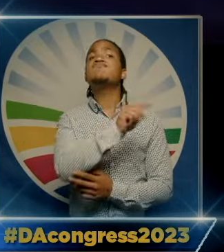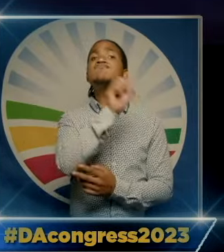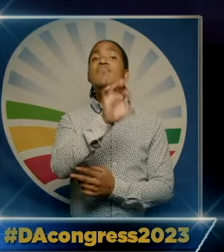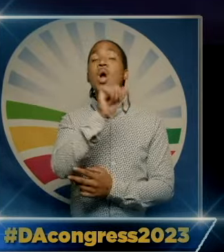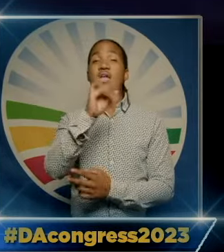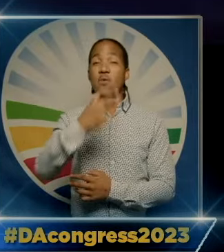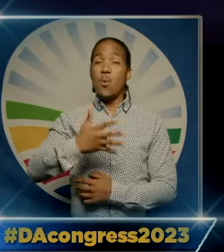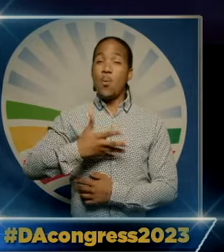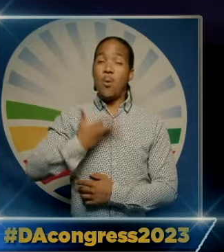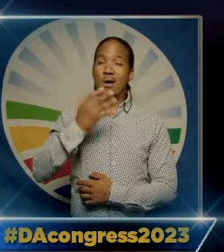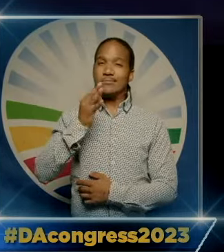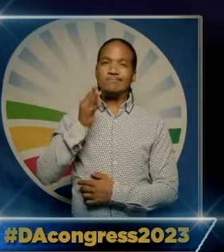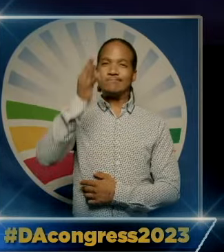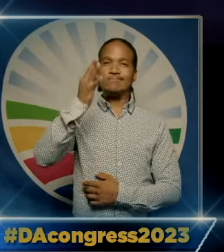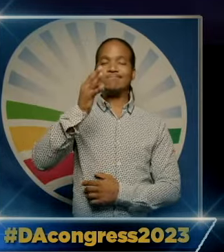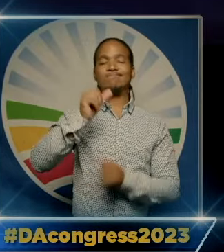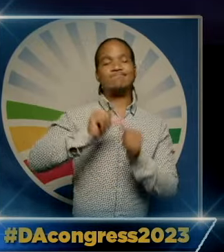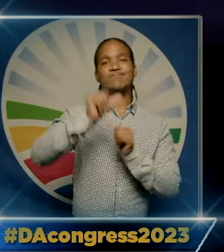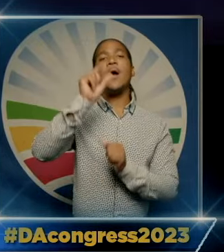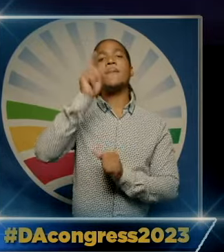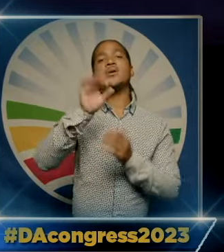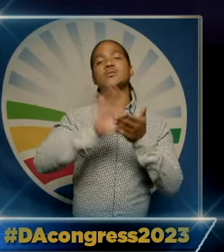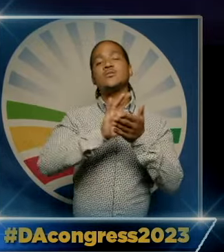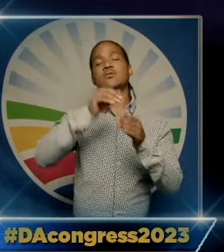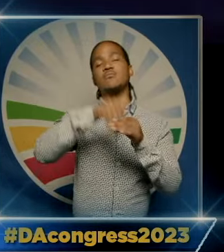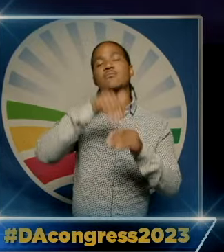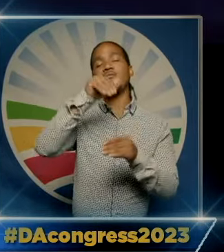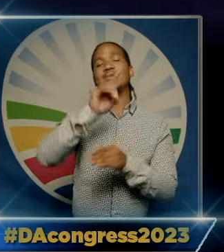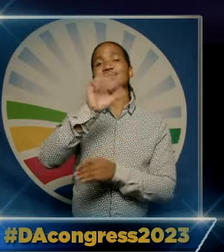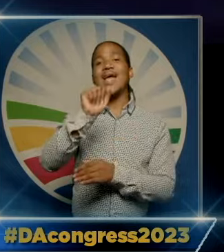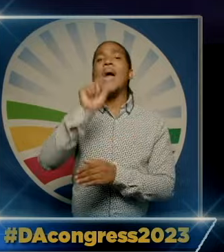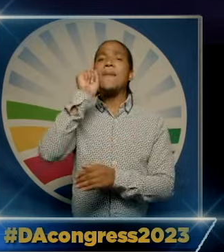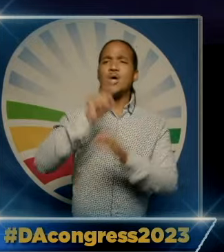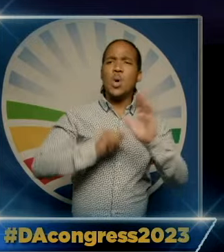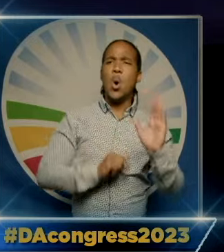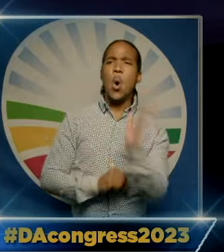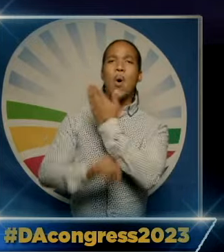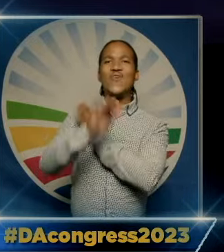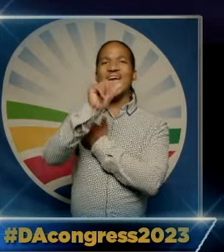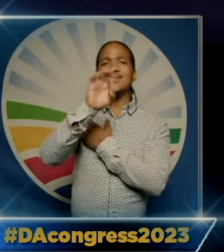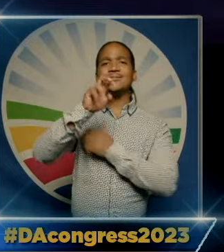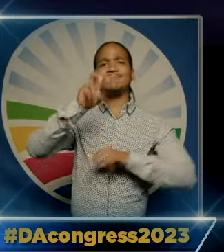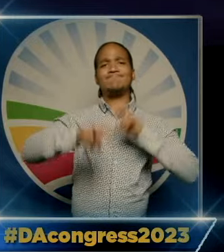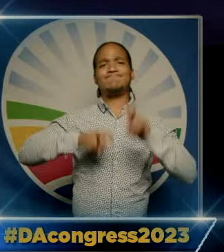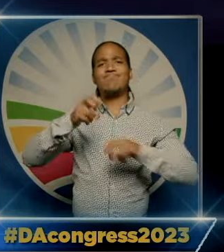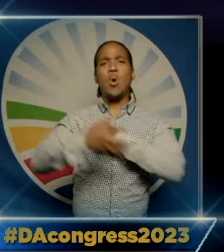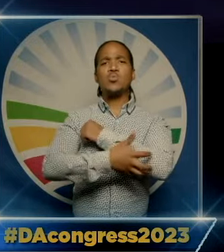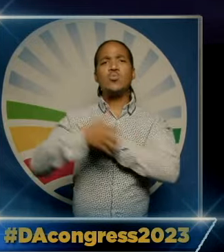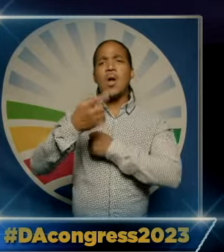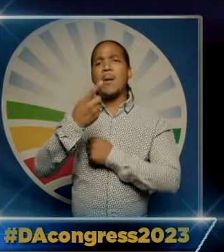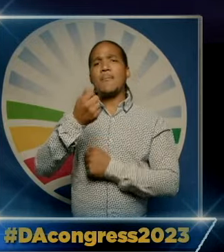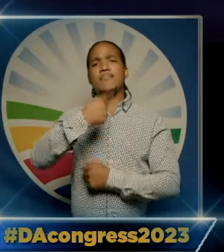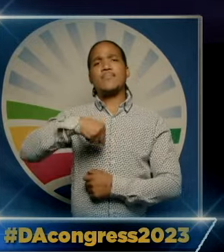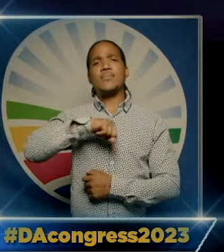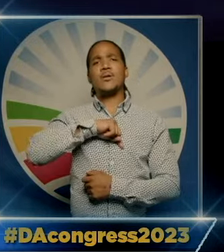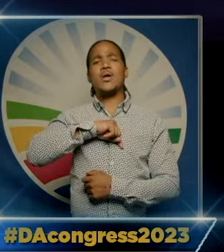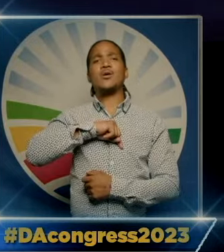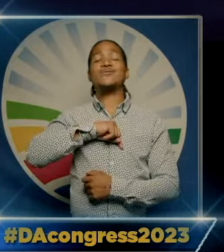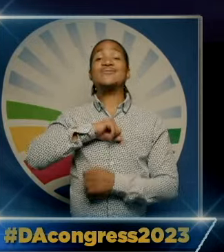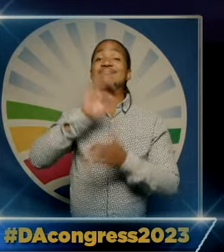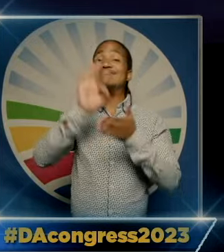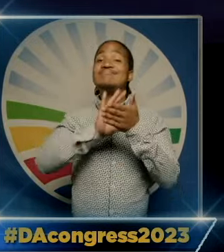future nationally, we must vote for the DA's Kipela Masela Lawa Malietu. Let the winds of change blow. Let